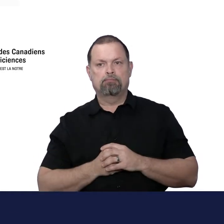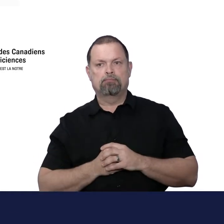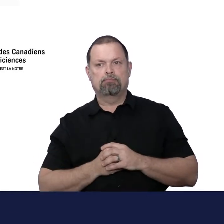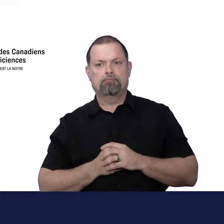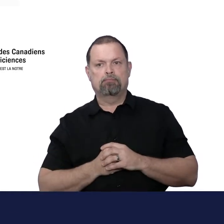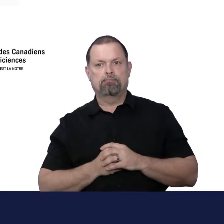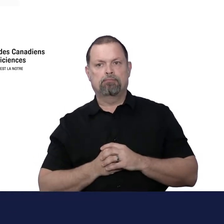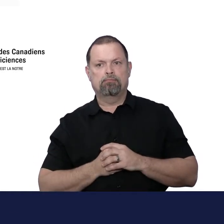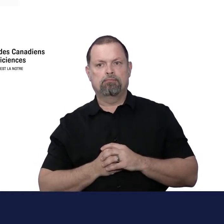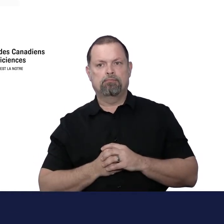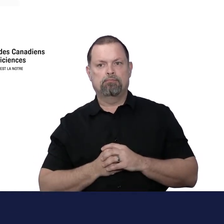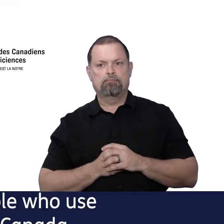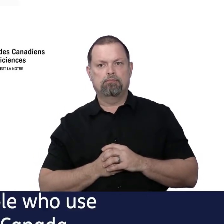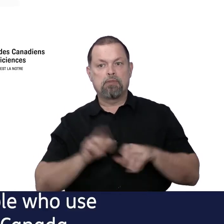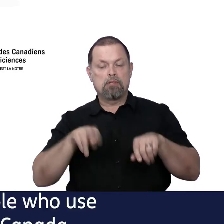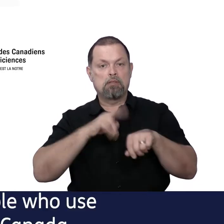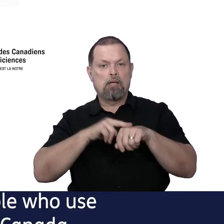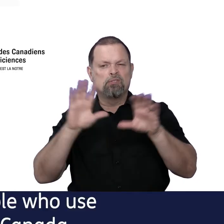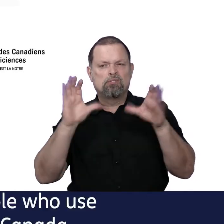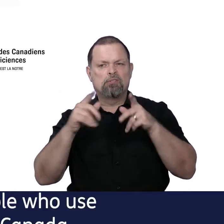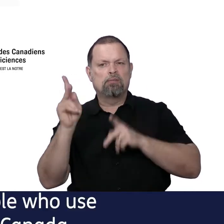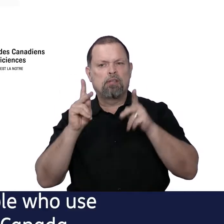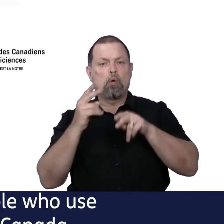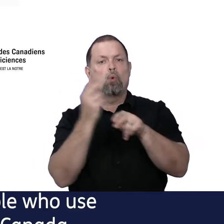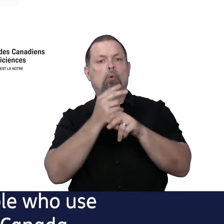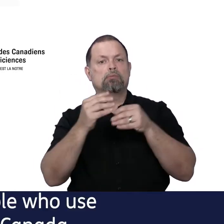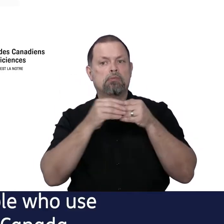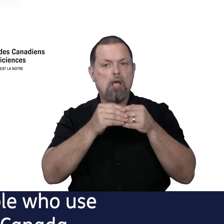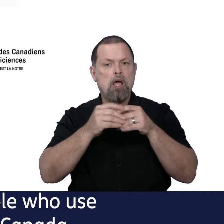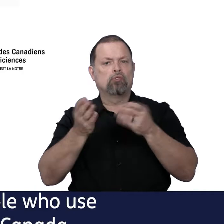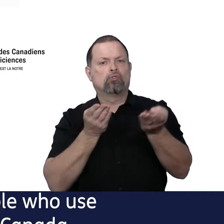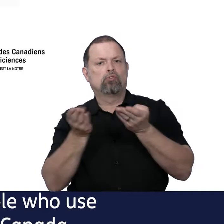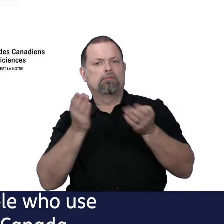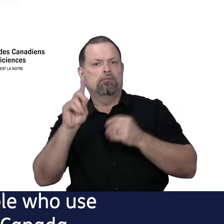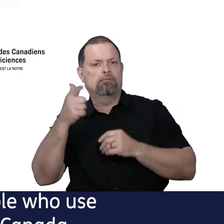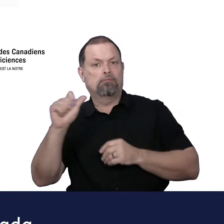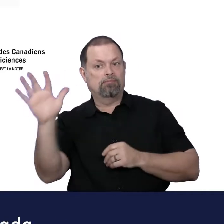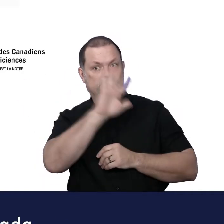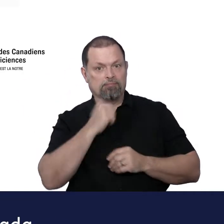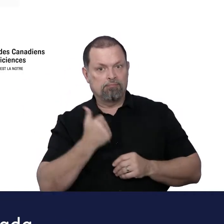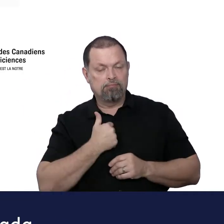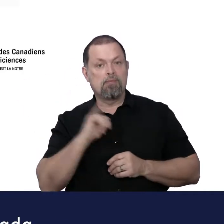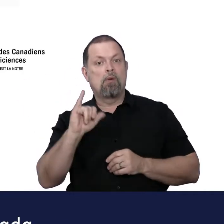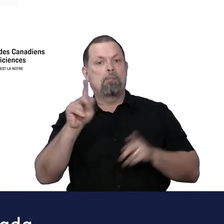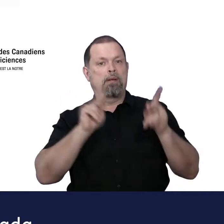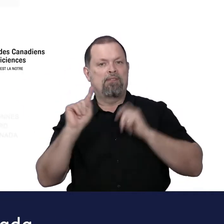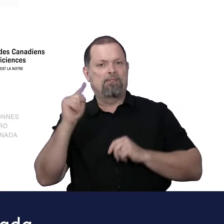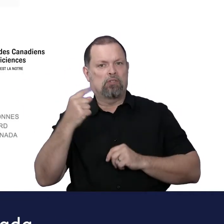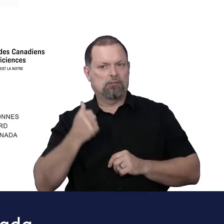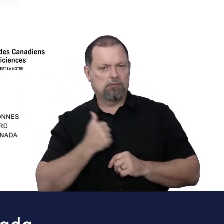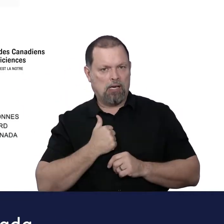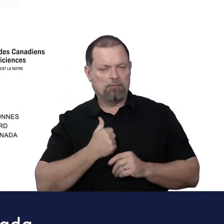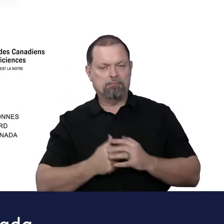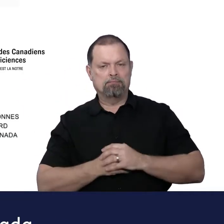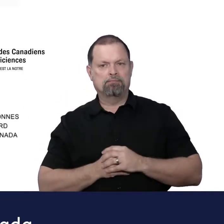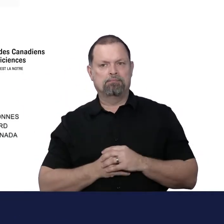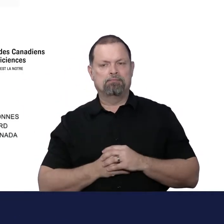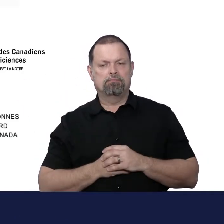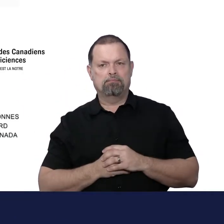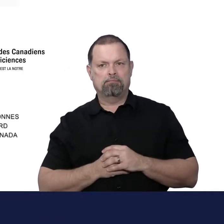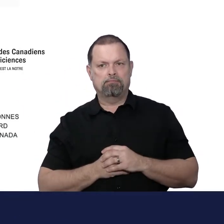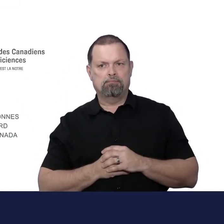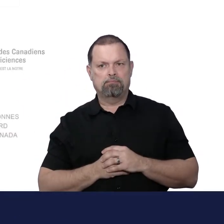Disabilities, the National Coalition of People Who Use Guide and Service Dogs in Canada, and People First of